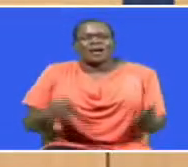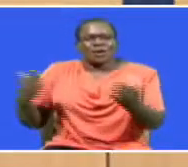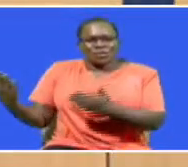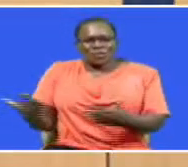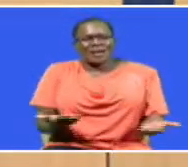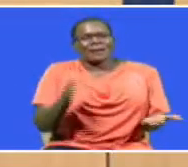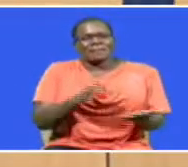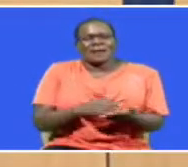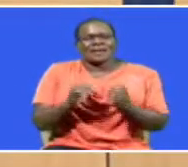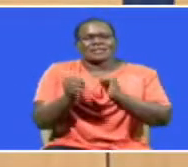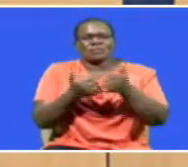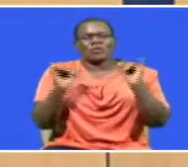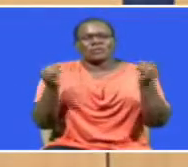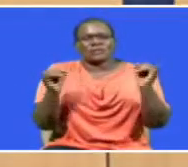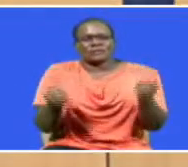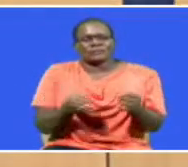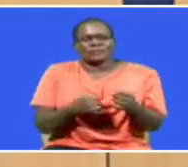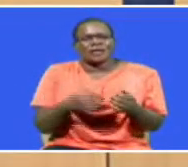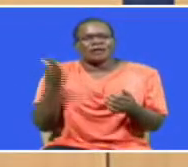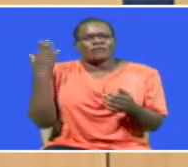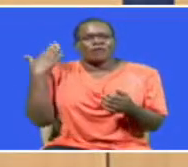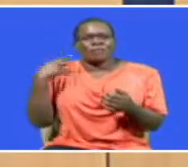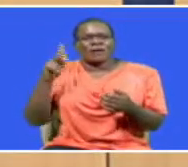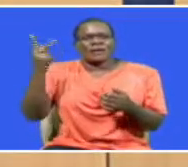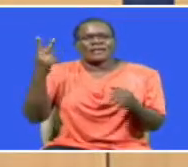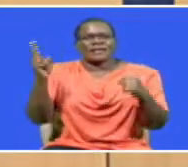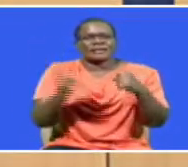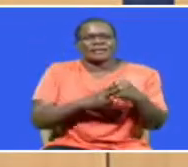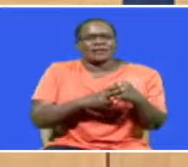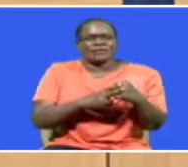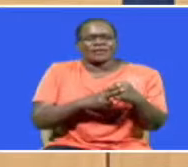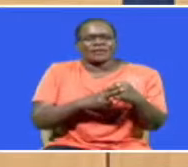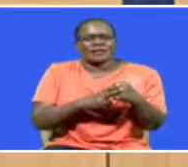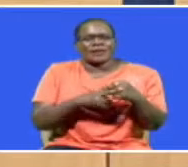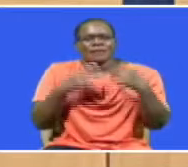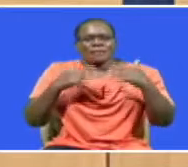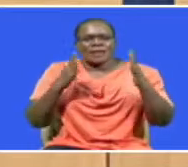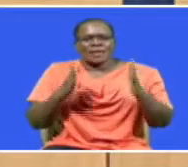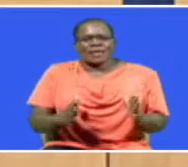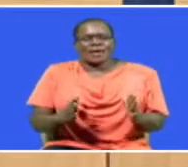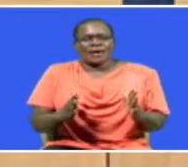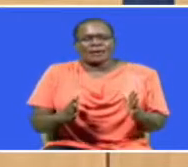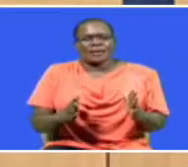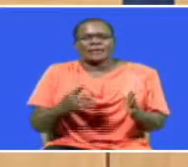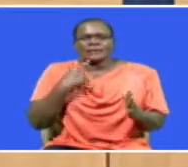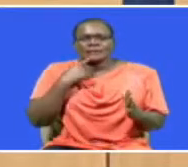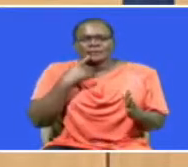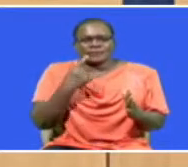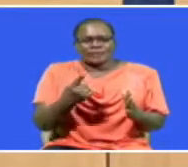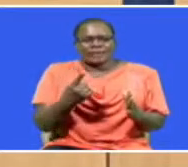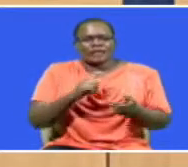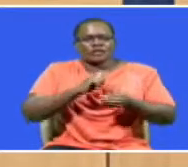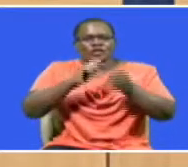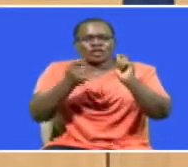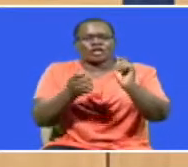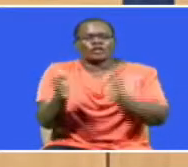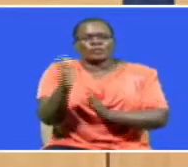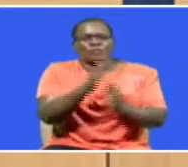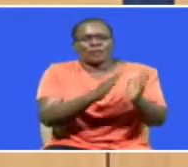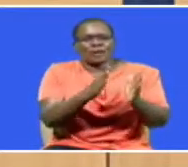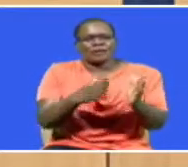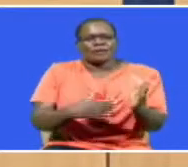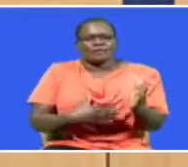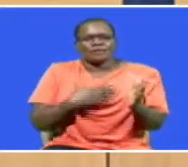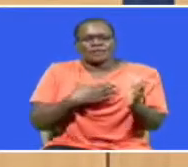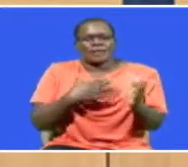Welcome back. Let's get sporty now. Former Kenya Sevens player Collins Injera cited a poor transition plan and